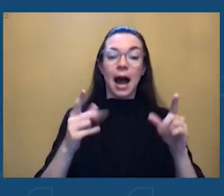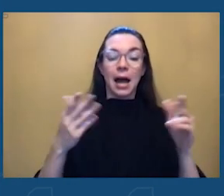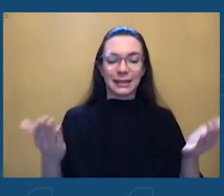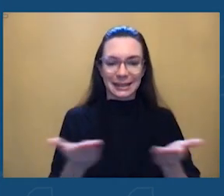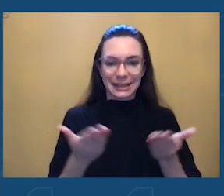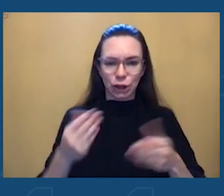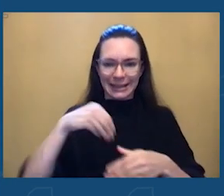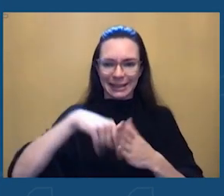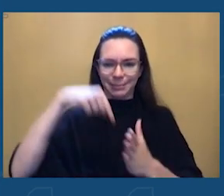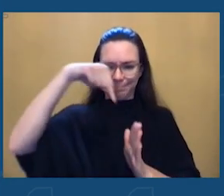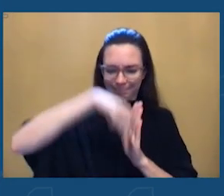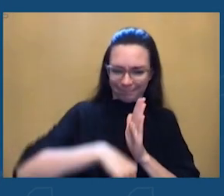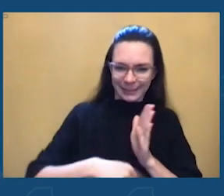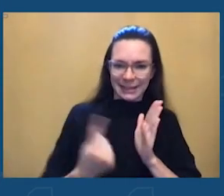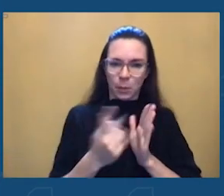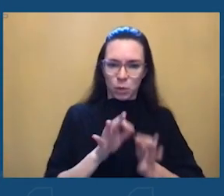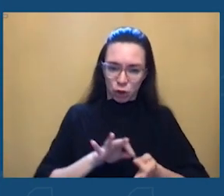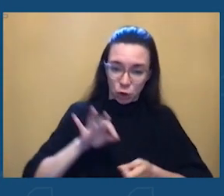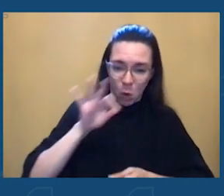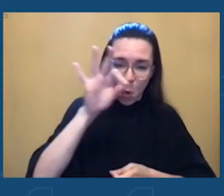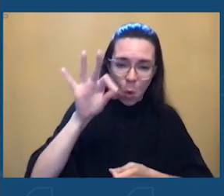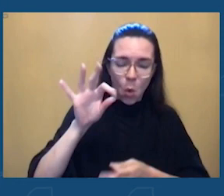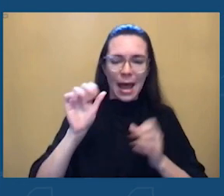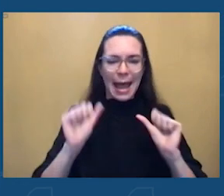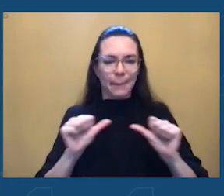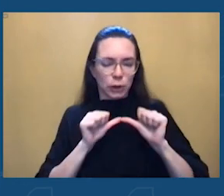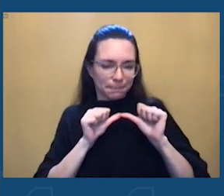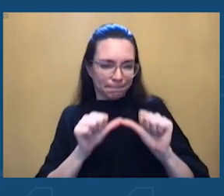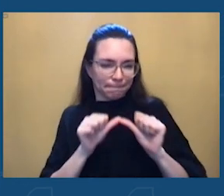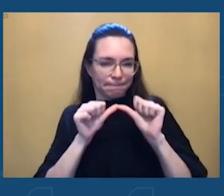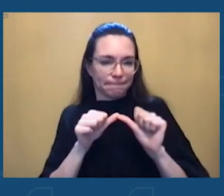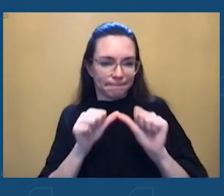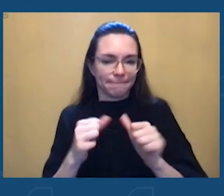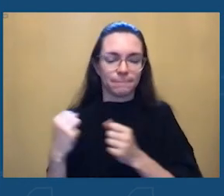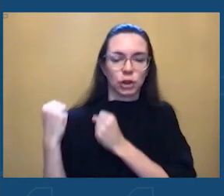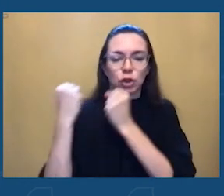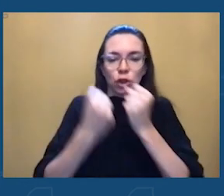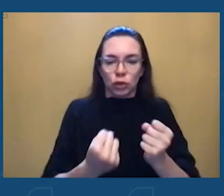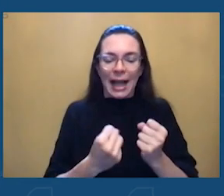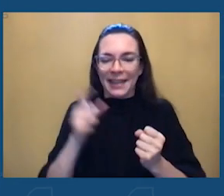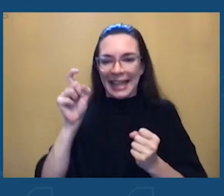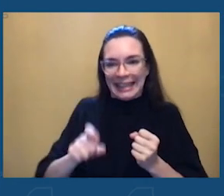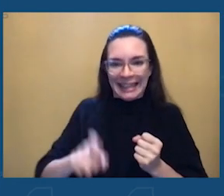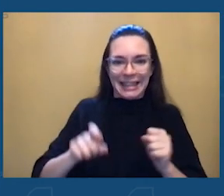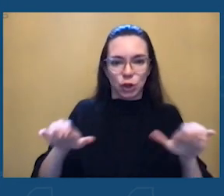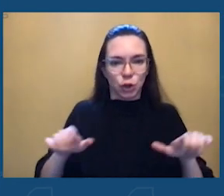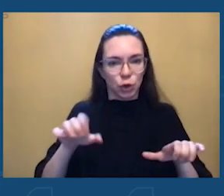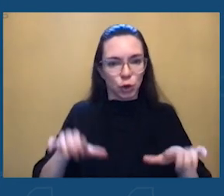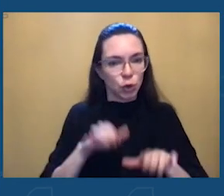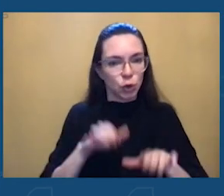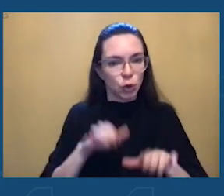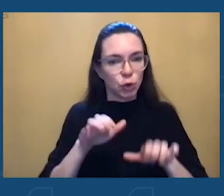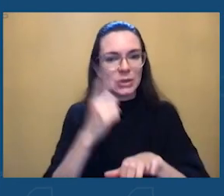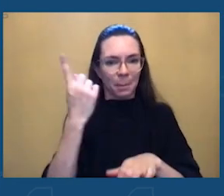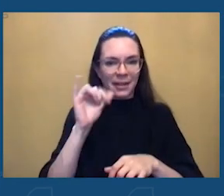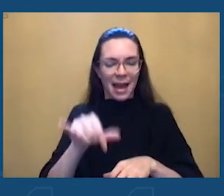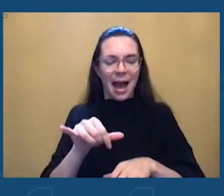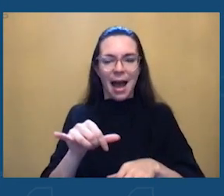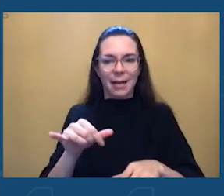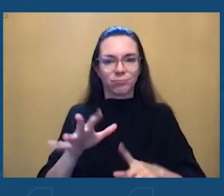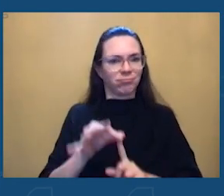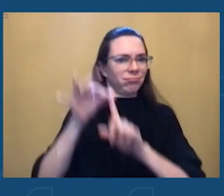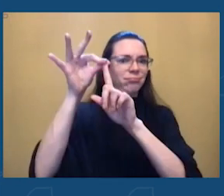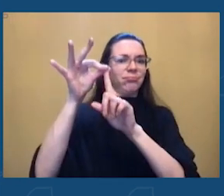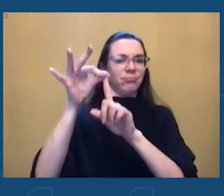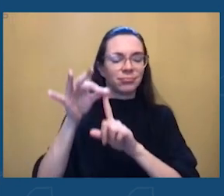someone's soul, they are able to pull on the strength they need to do something they perhaps never dreamed they would be doing. You go about life